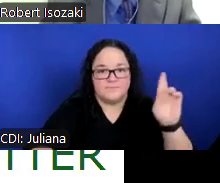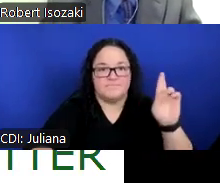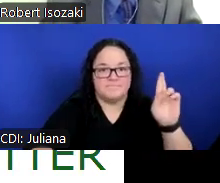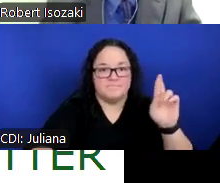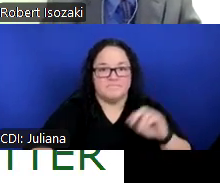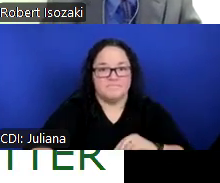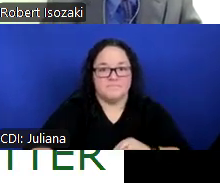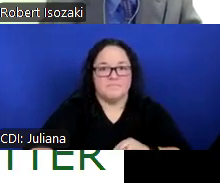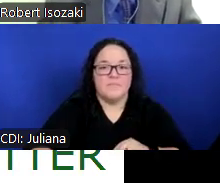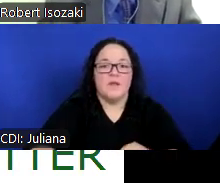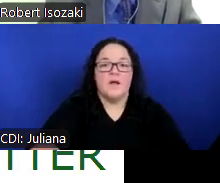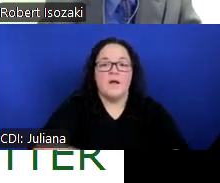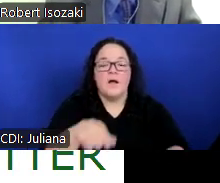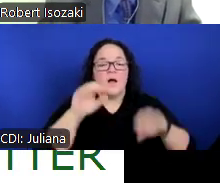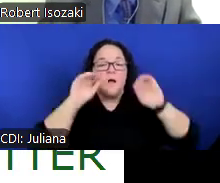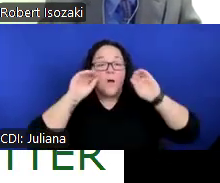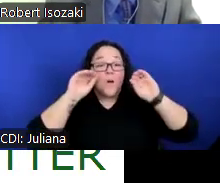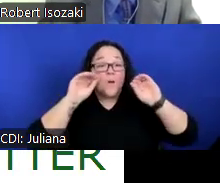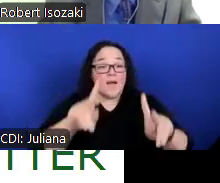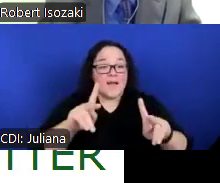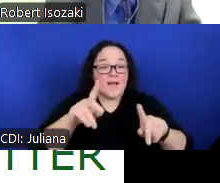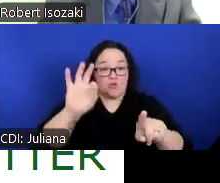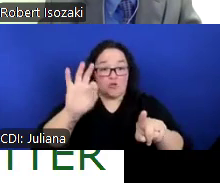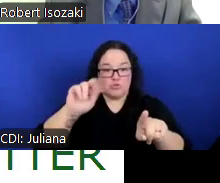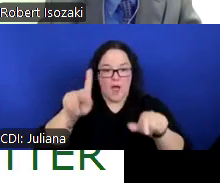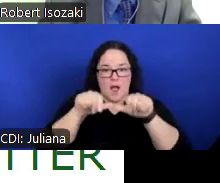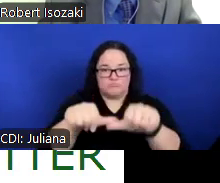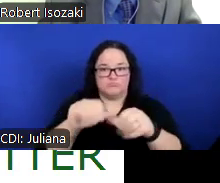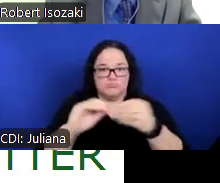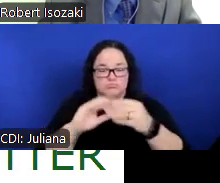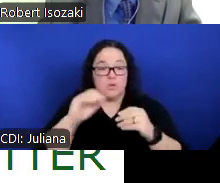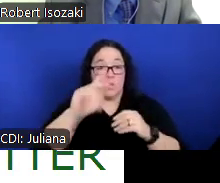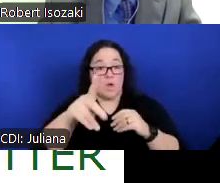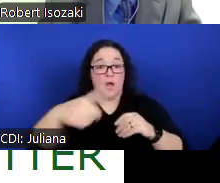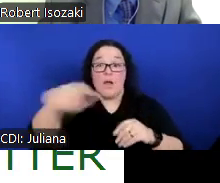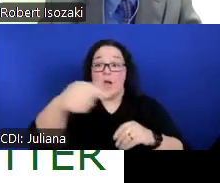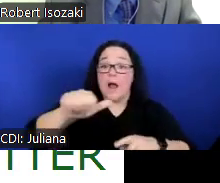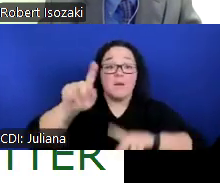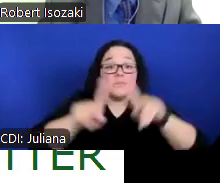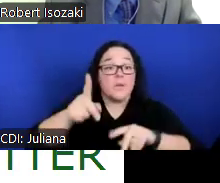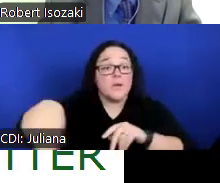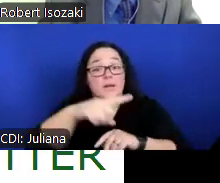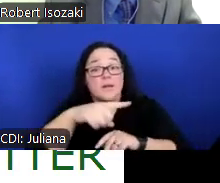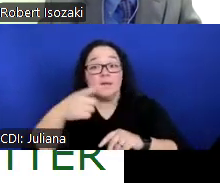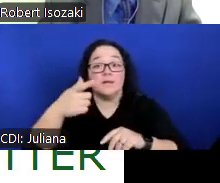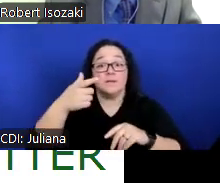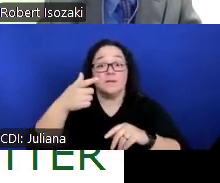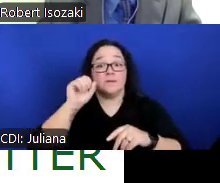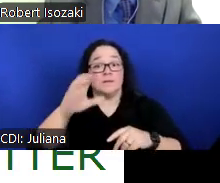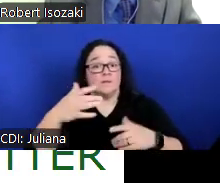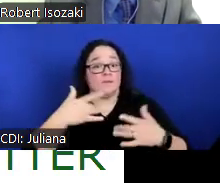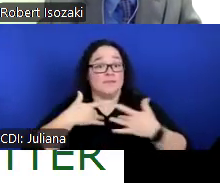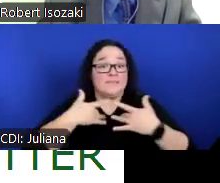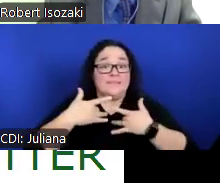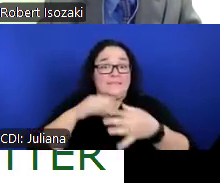So basically, folks they're a little concerned about the M&C claim while they're already in the process. Maybe that was started